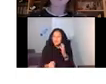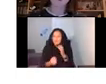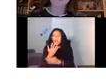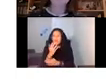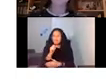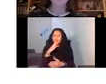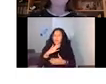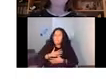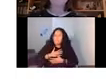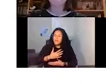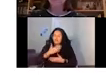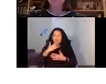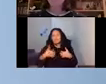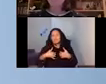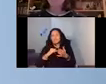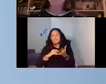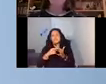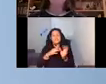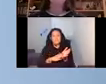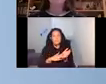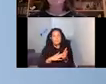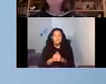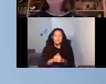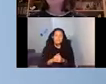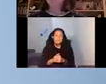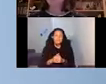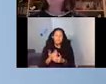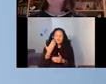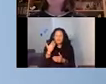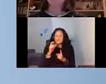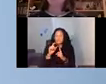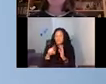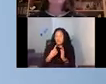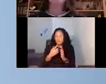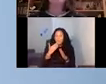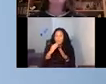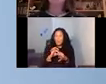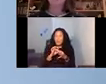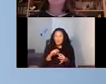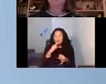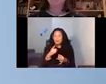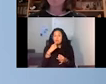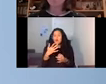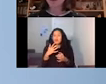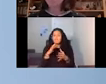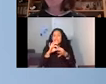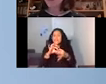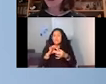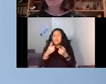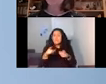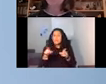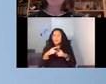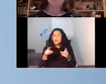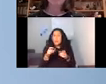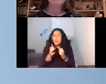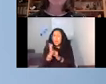and interest in STEAMM. A recent project we've been working on involves an interactive musical glove.